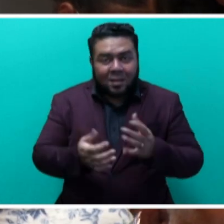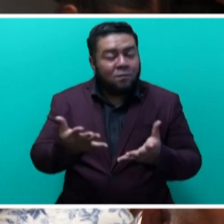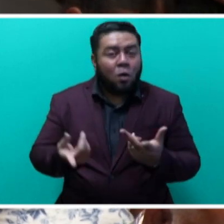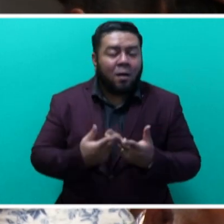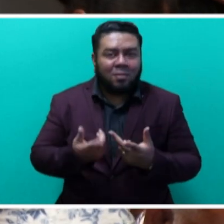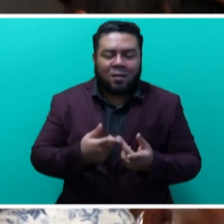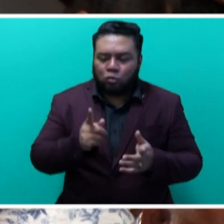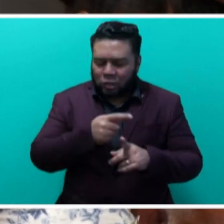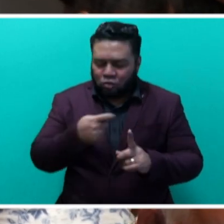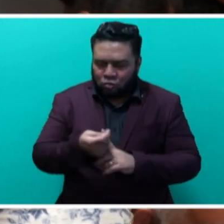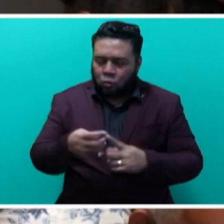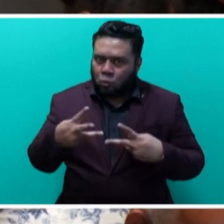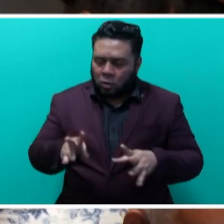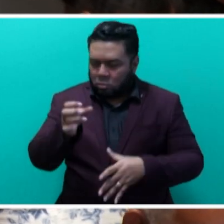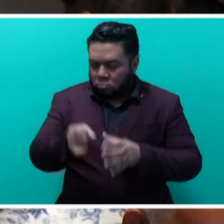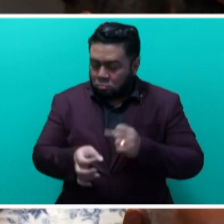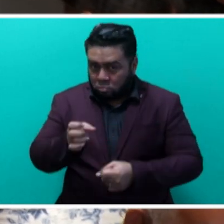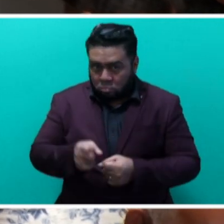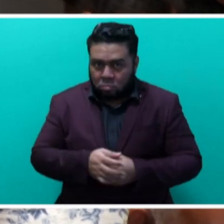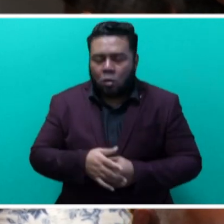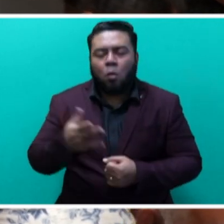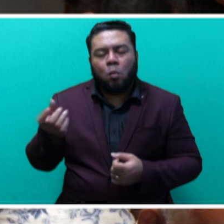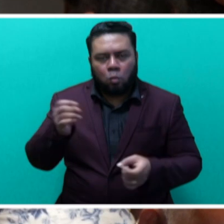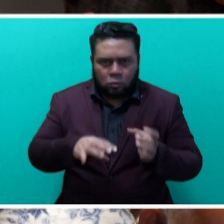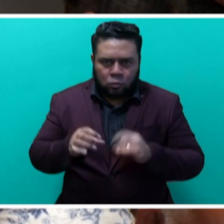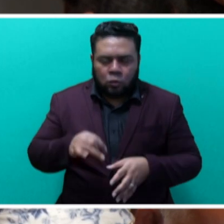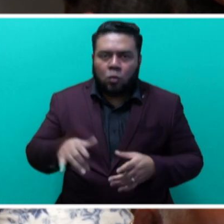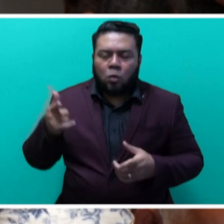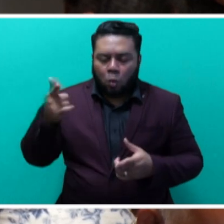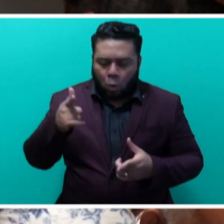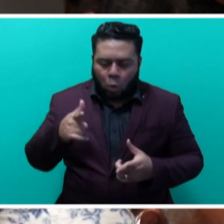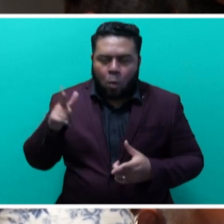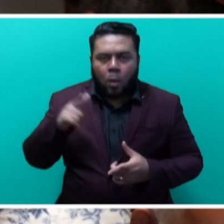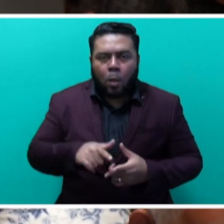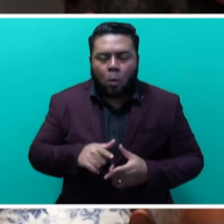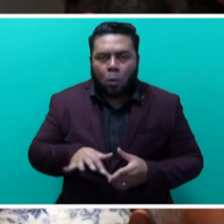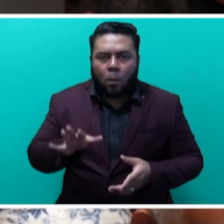traditional methods also contribute to low milk yield per cow.